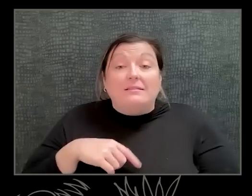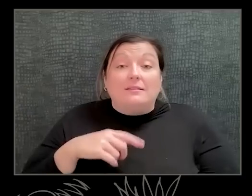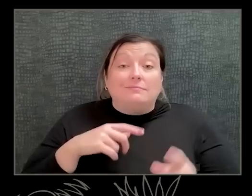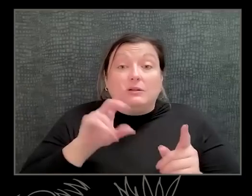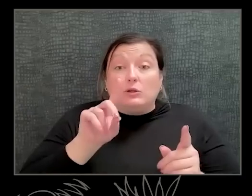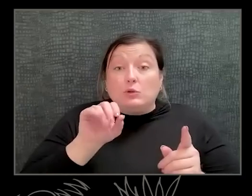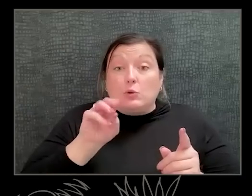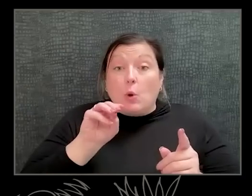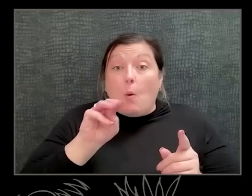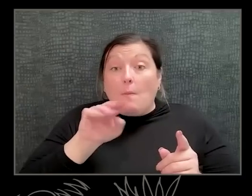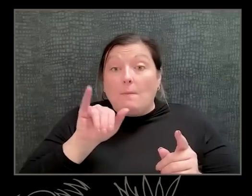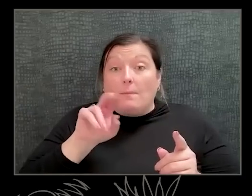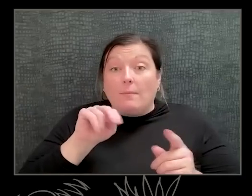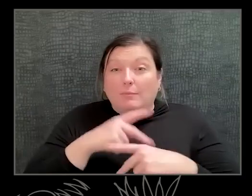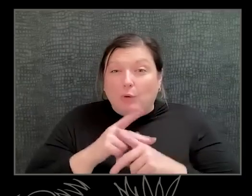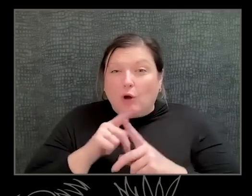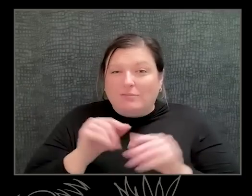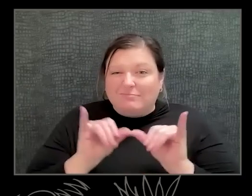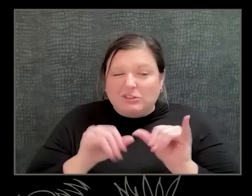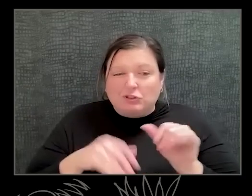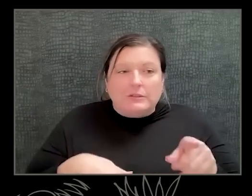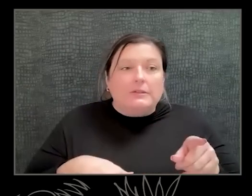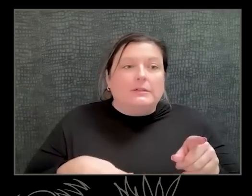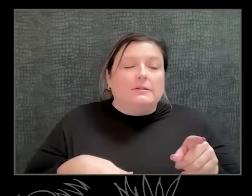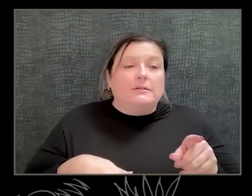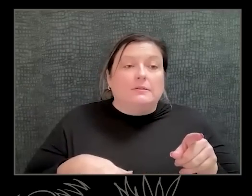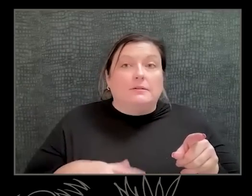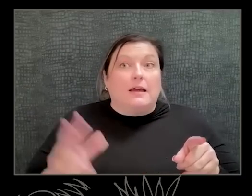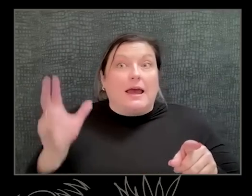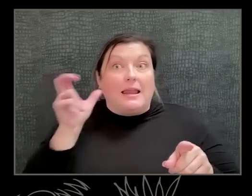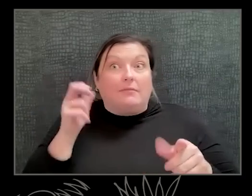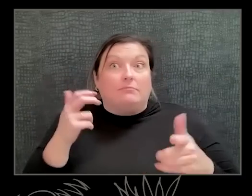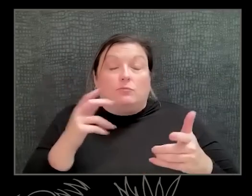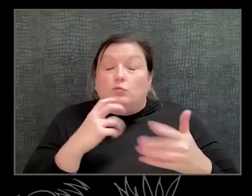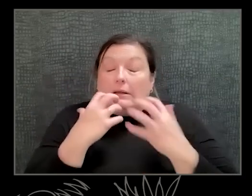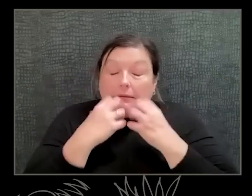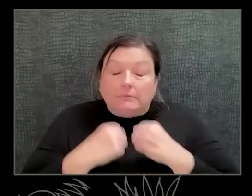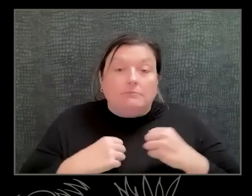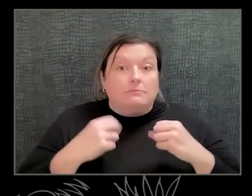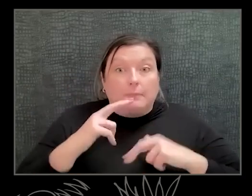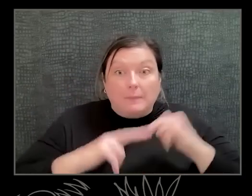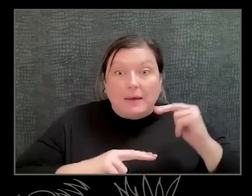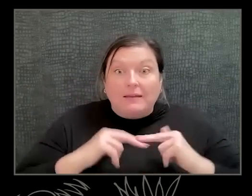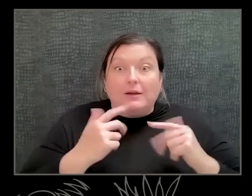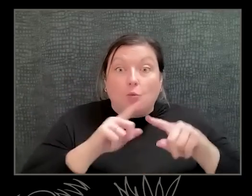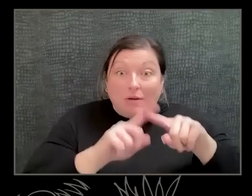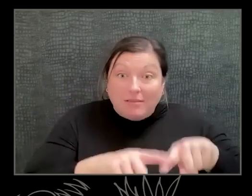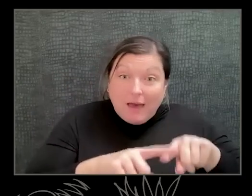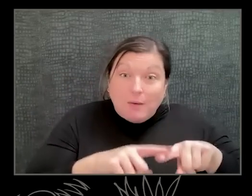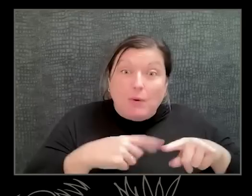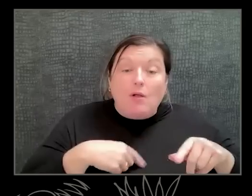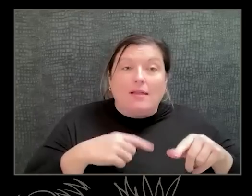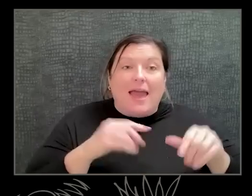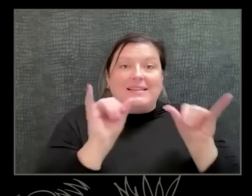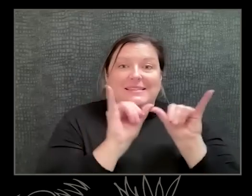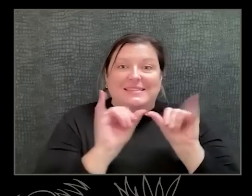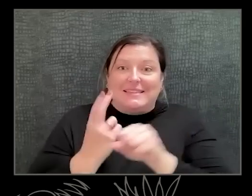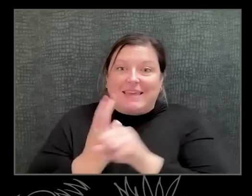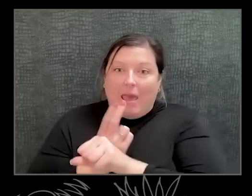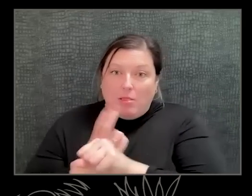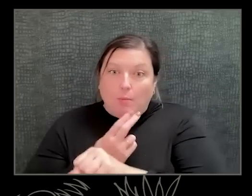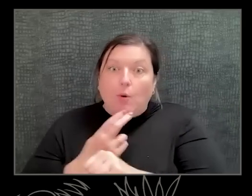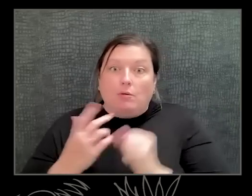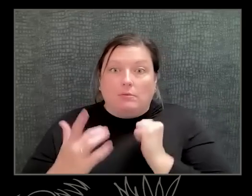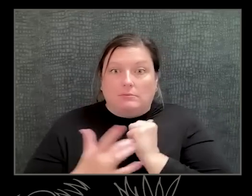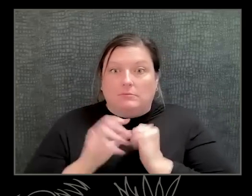as Ken said, I care deeply about building reliable and scalable software, both on a technical basis and organizational